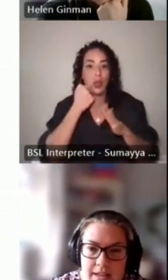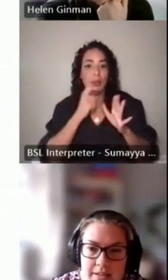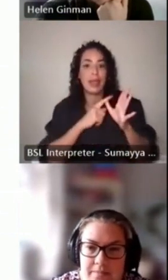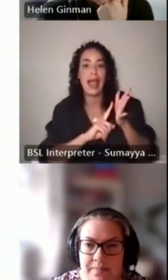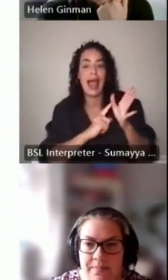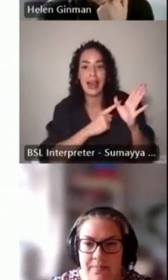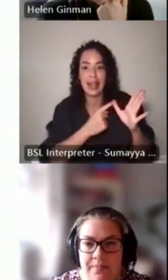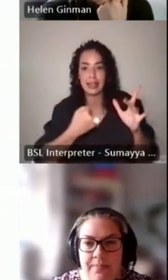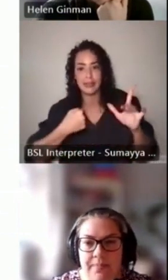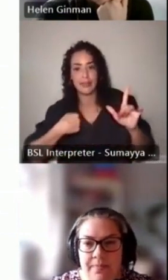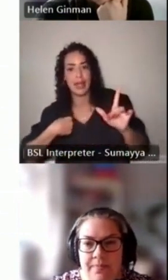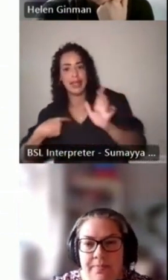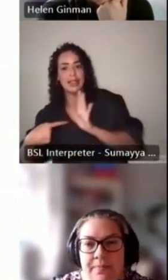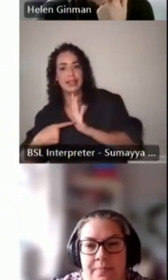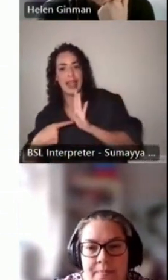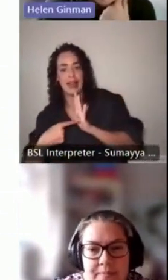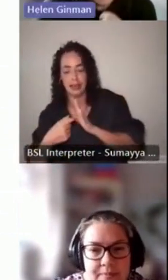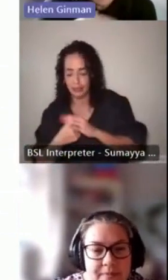read Taylor.